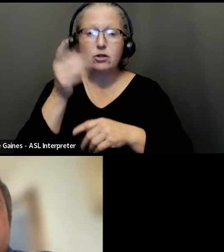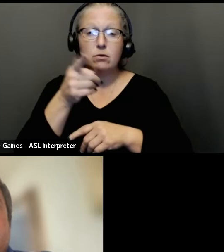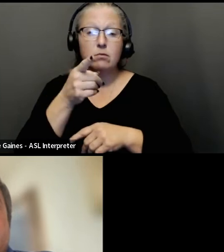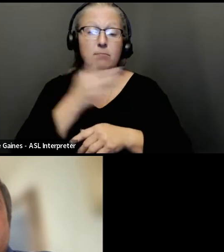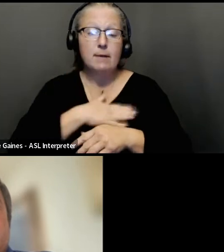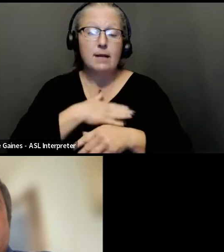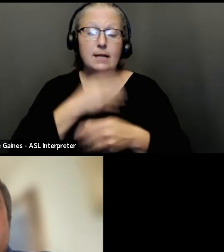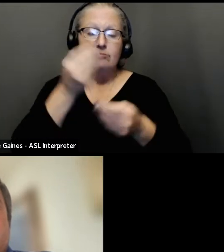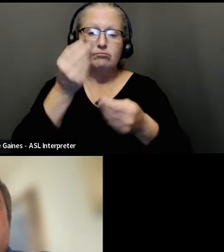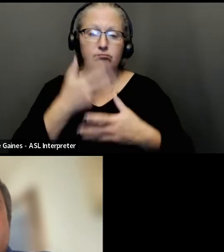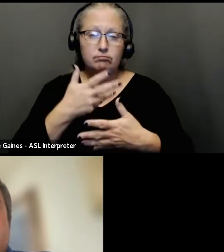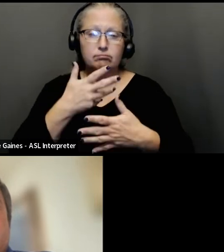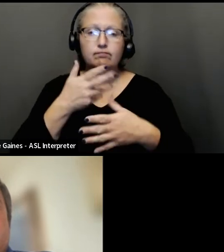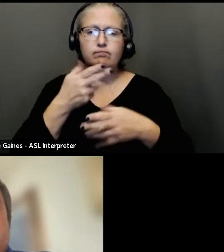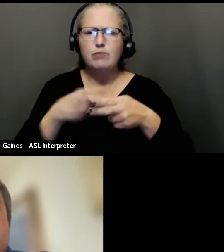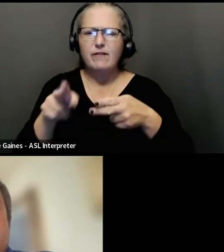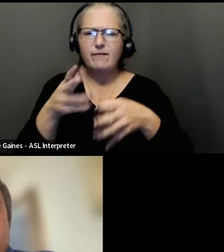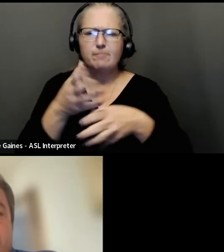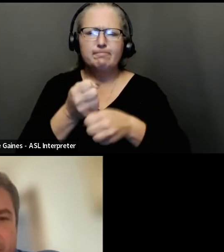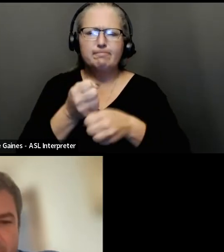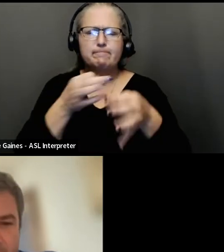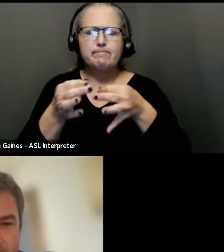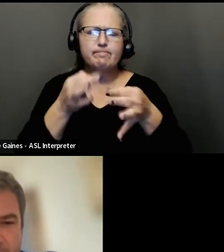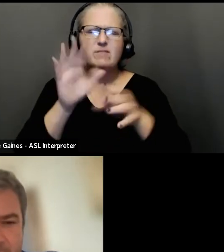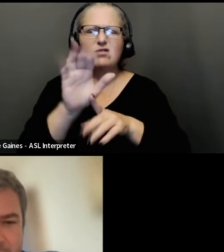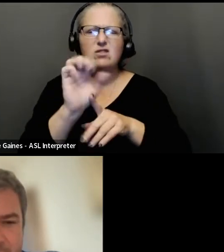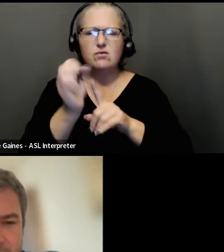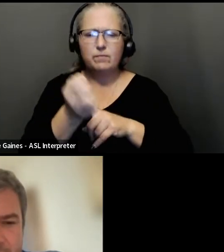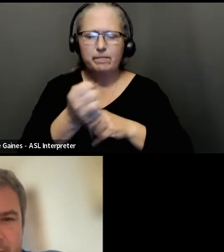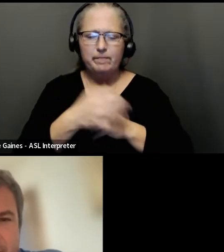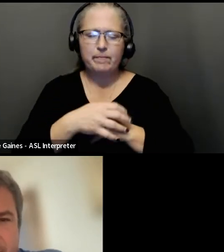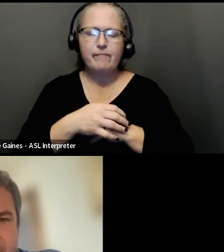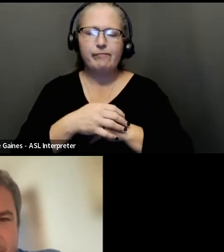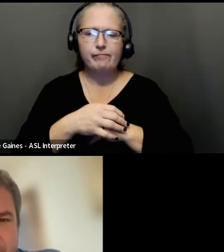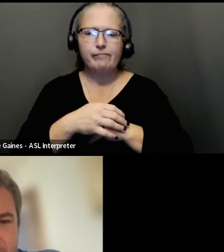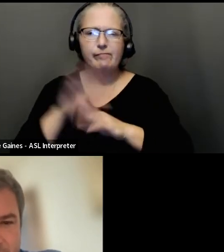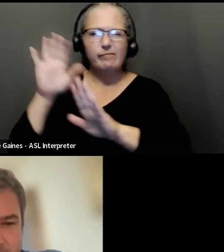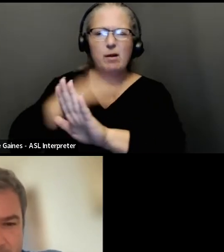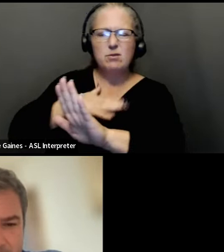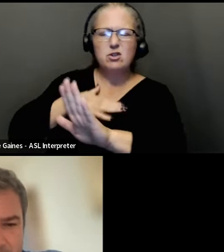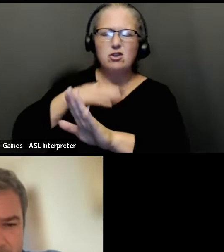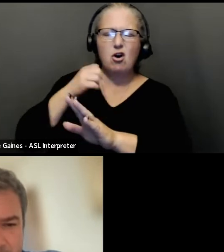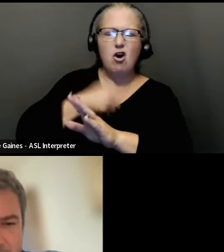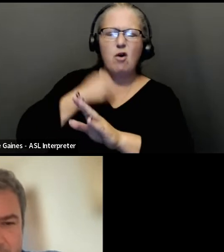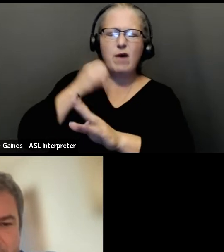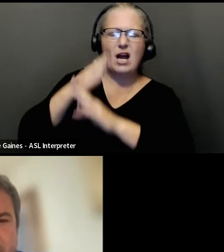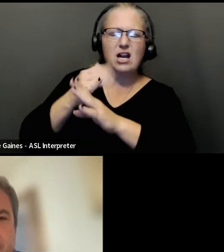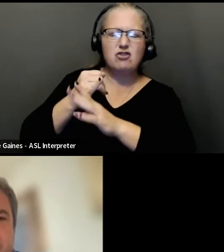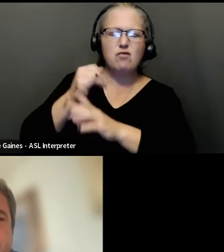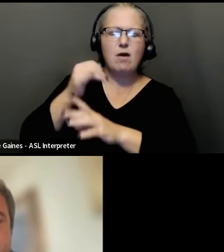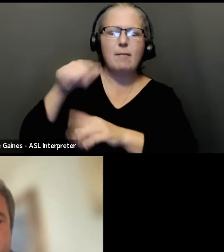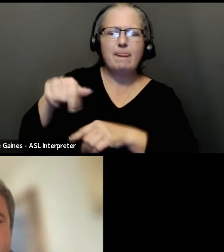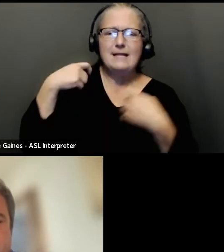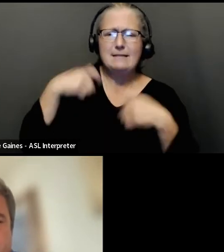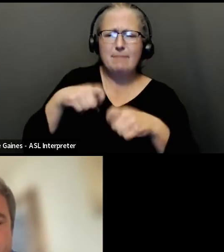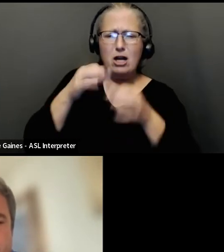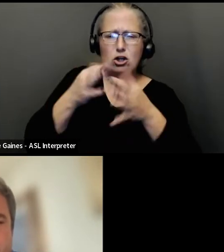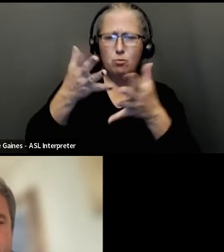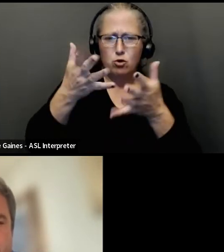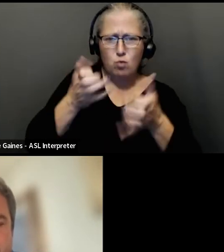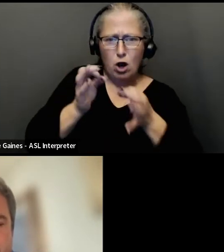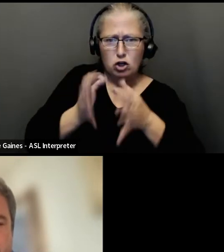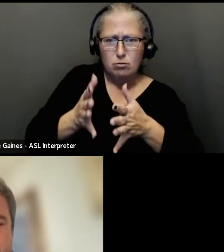please give us a brief description of the circumstances? I'm so sorry to interrupt. This is a Spanish interpreter. Do you want an